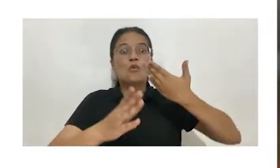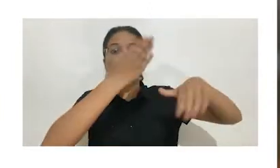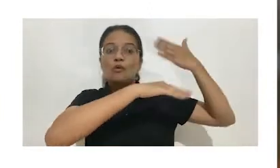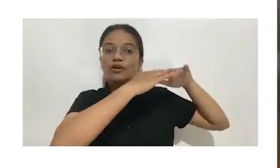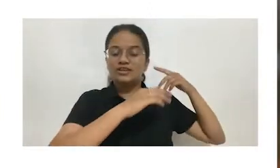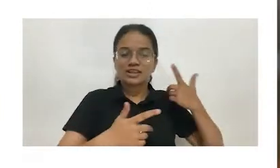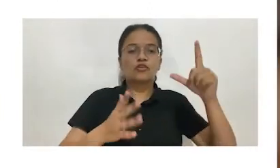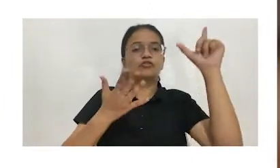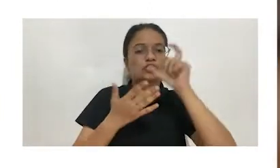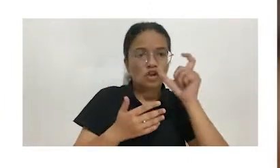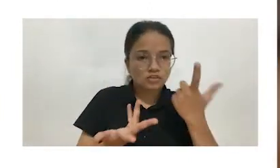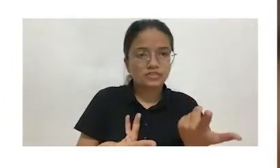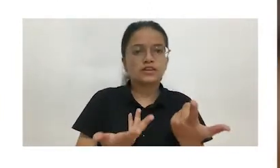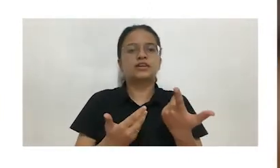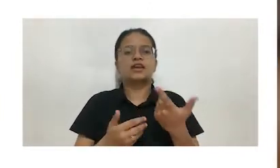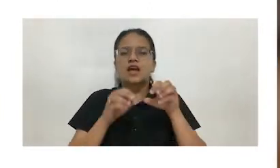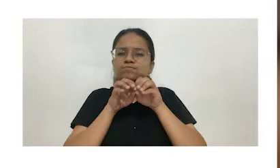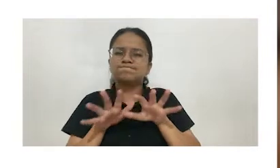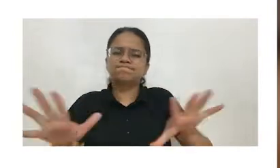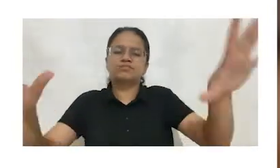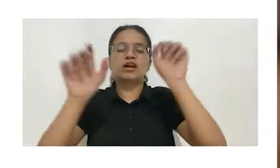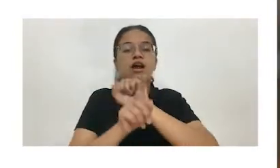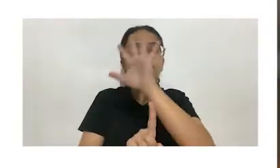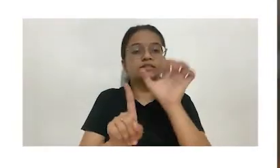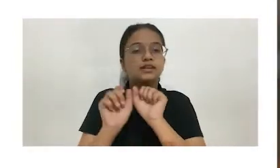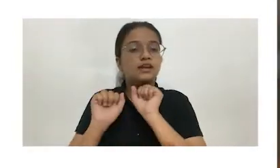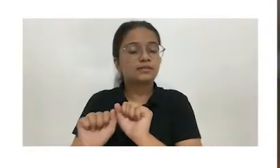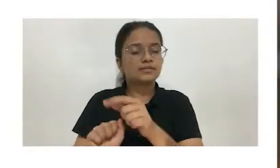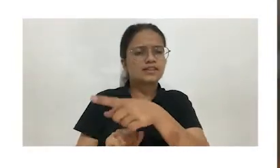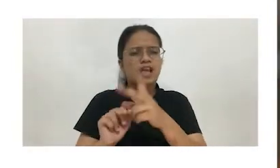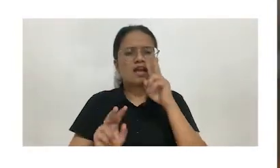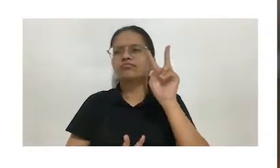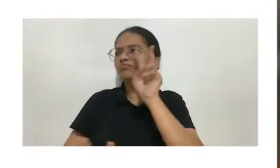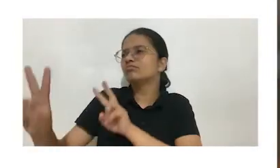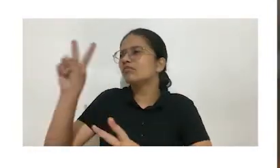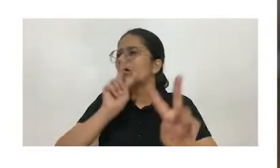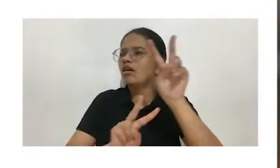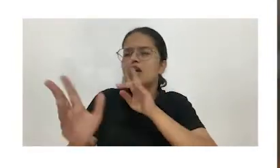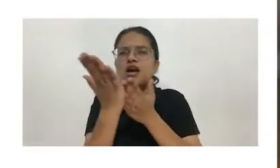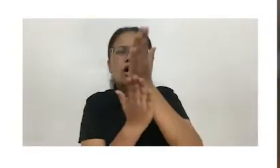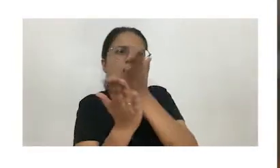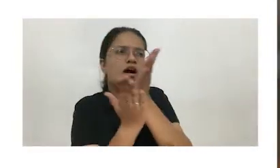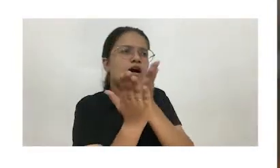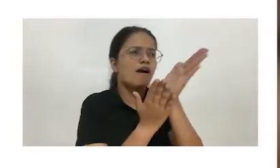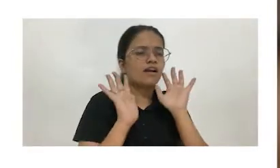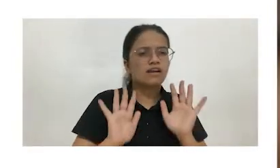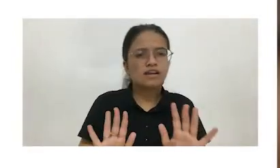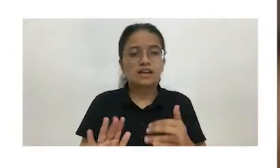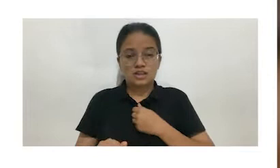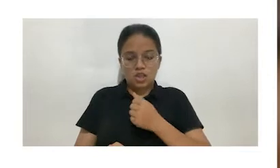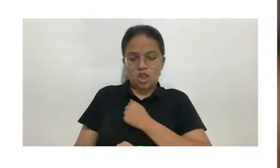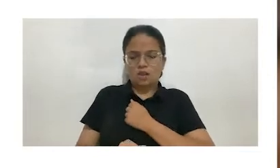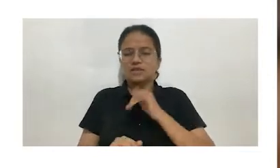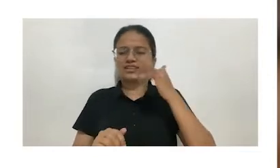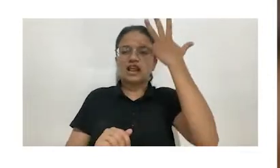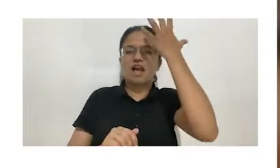there's living traditions, photography and popular culture. But MAP's collection really wanders off in several different directions. It is maybe